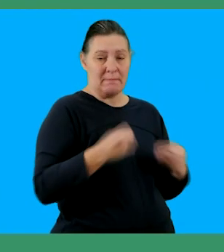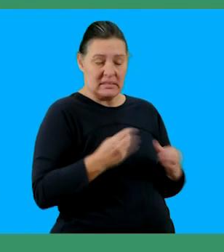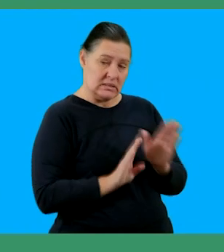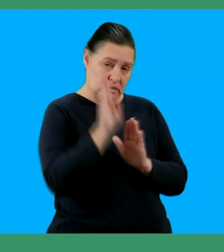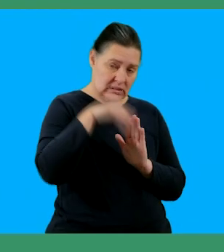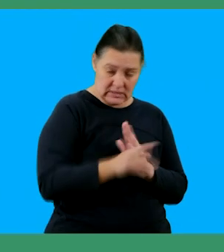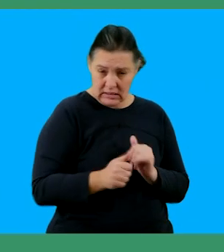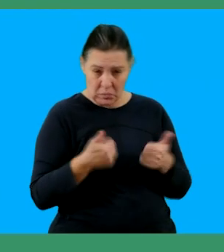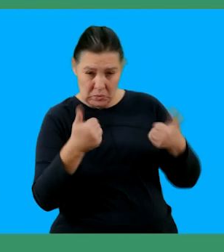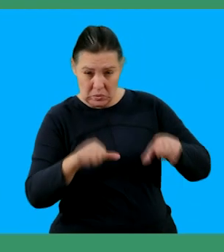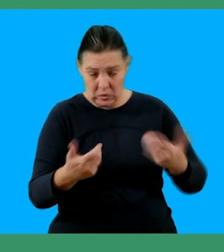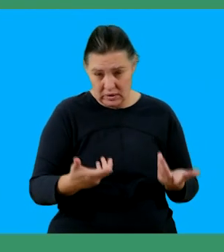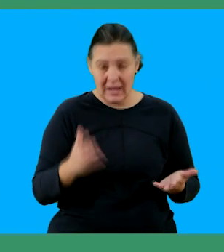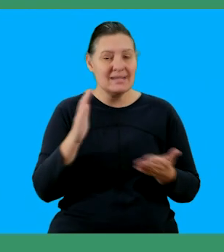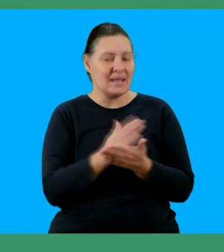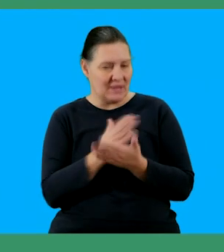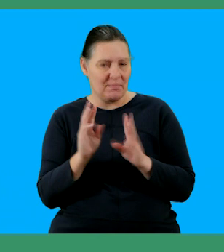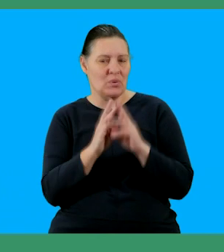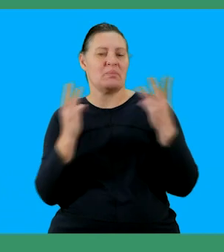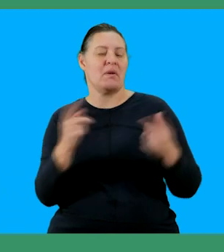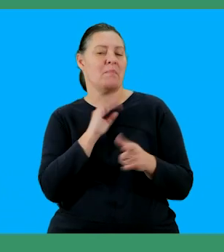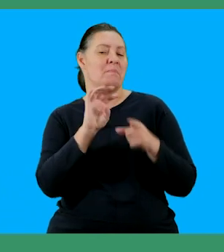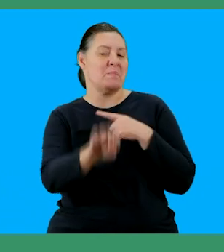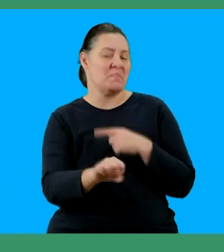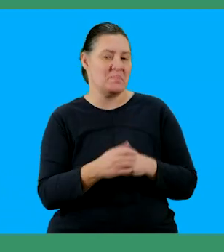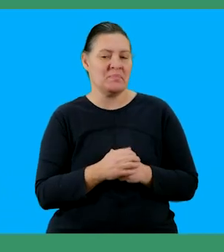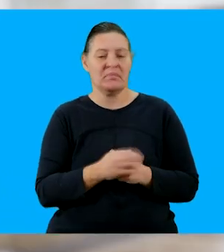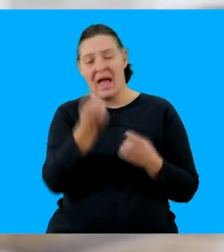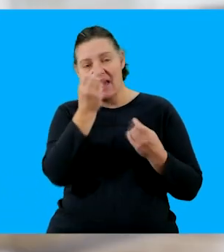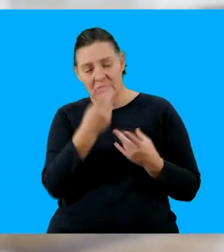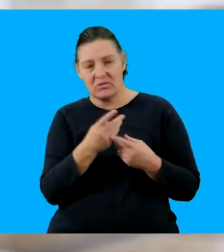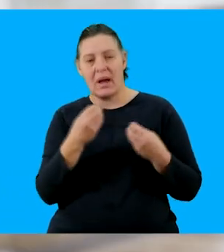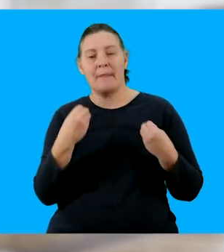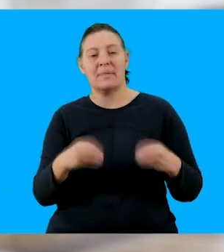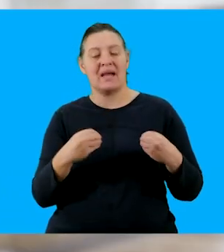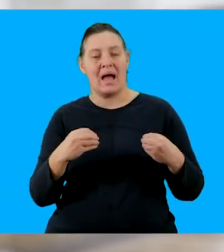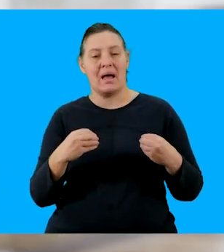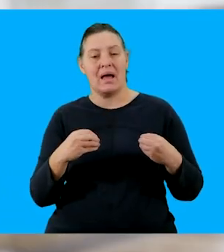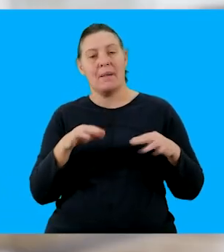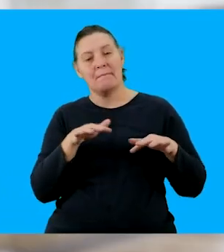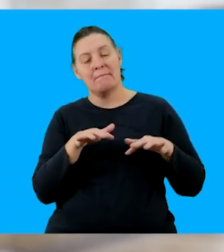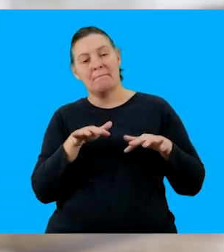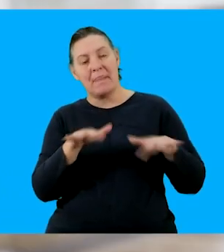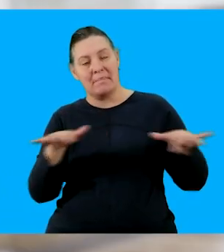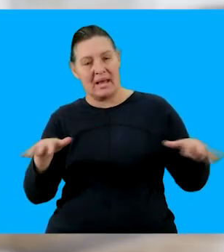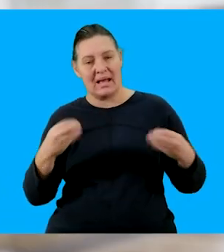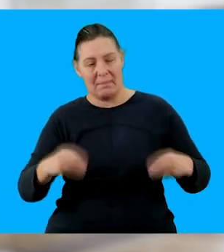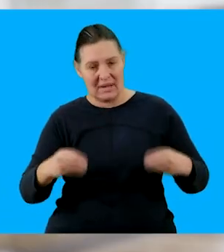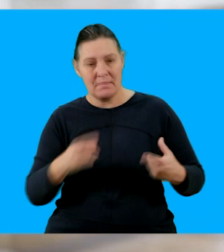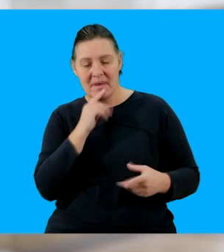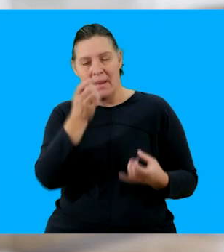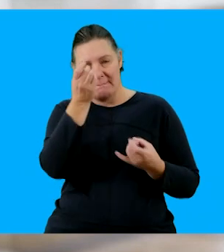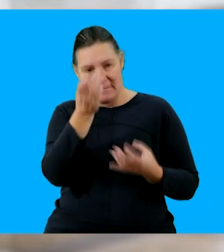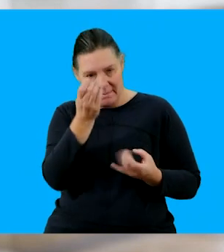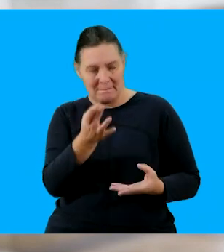of the business. As you can see, sometimes in newspapers, you'd find that information of public companies is published. That's